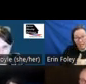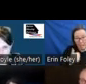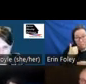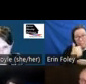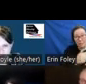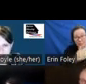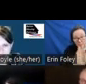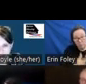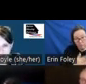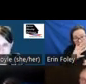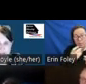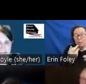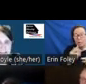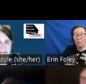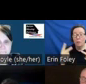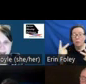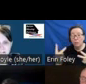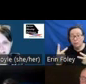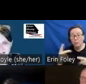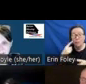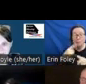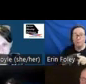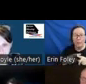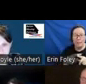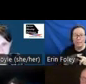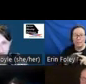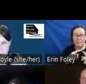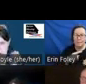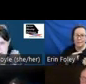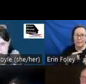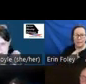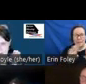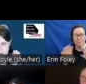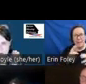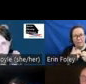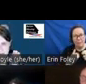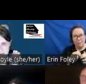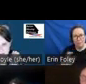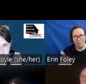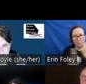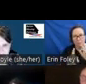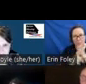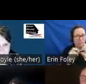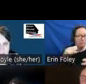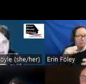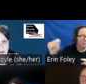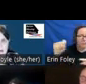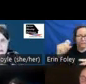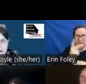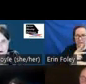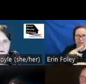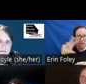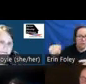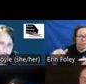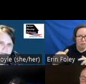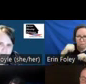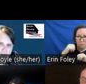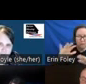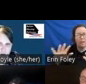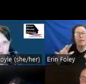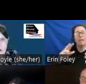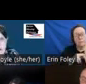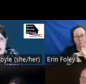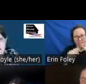for 2, and there is a maladaptive behavior present, such as resisting care, they can qualify for